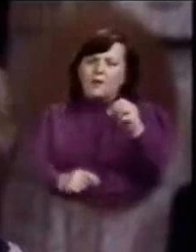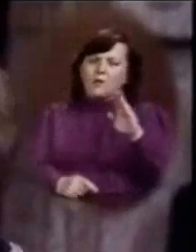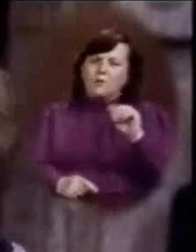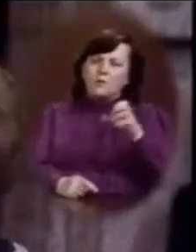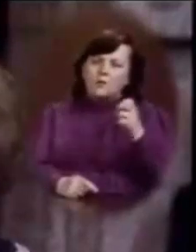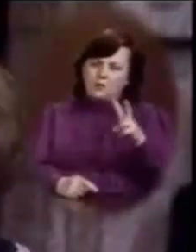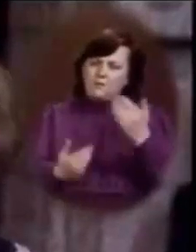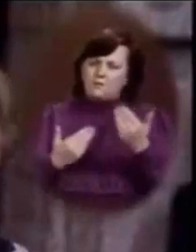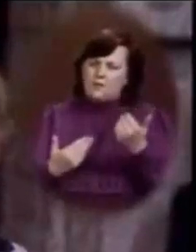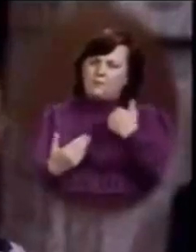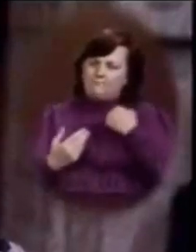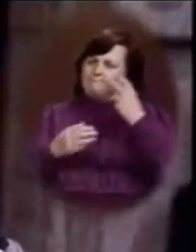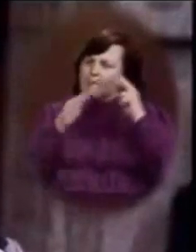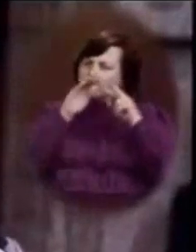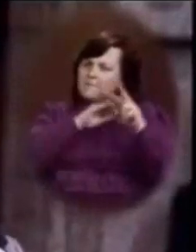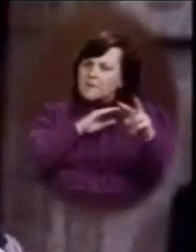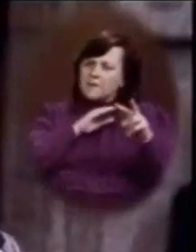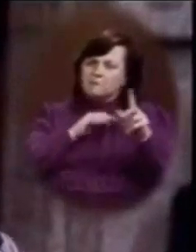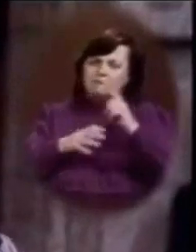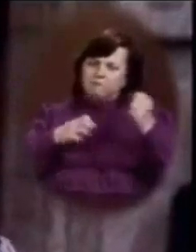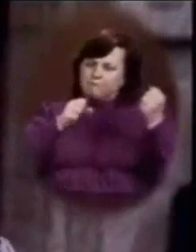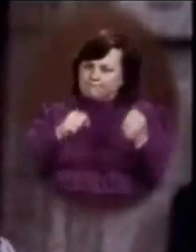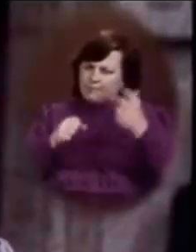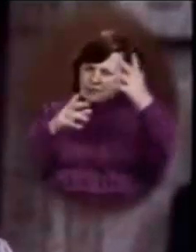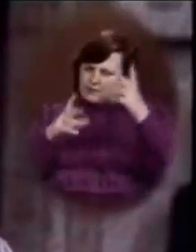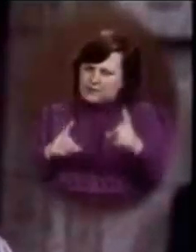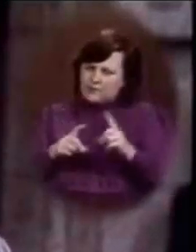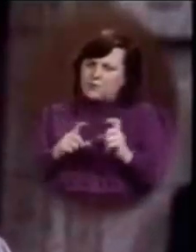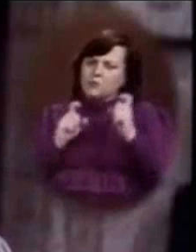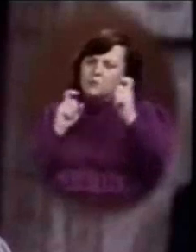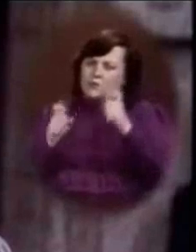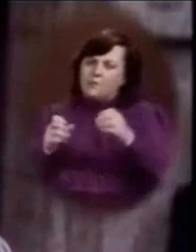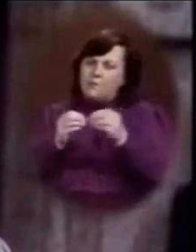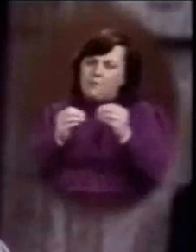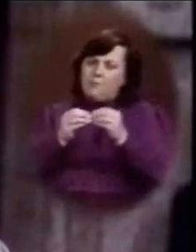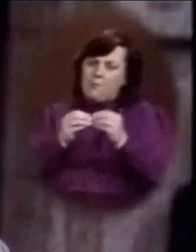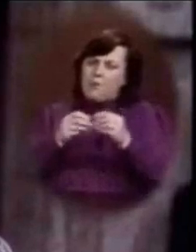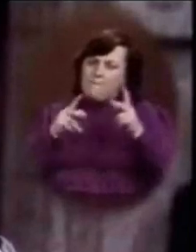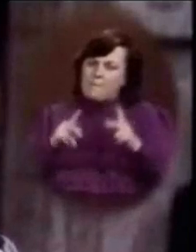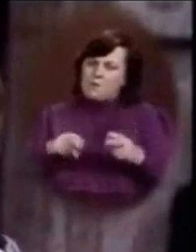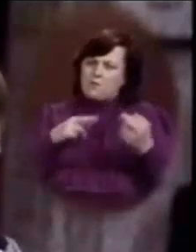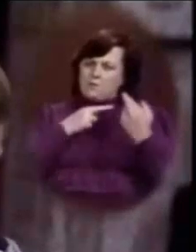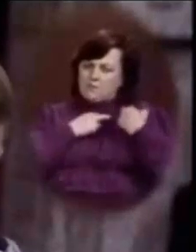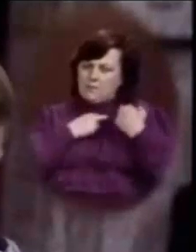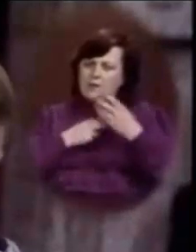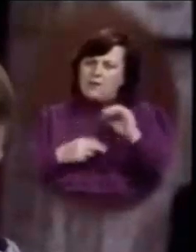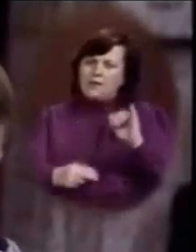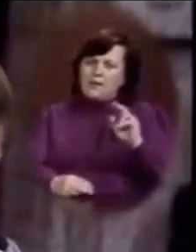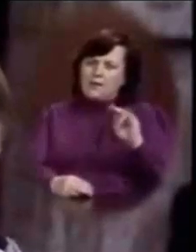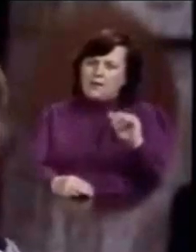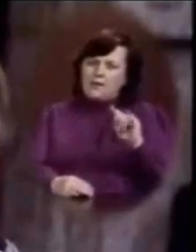course which, by mobilizing greater personal responsibility and initiative, will bring greater